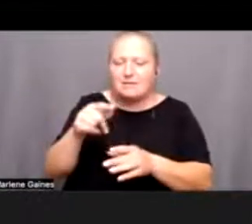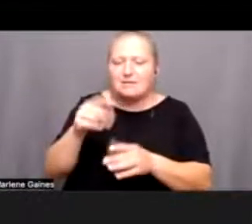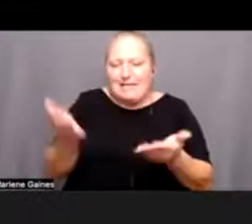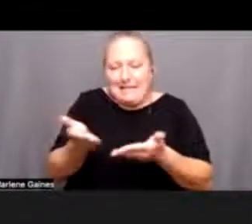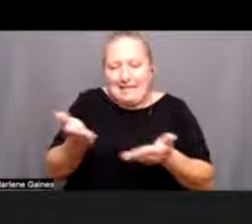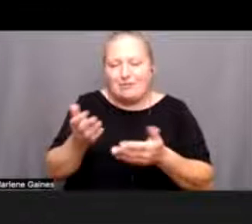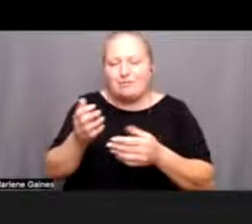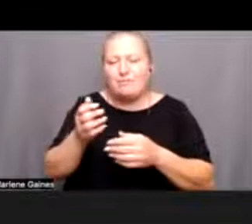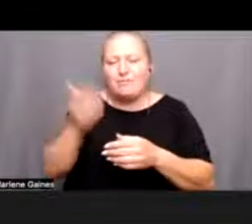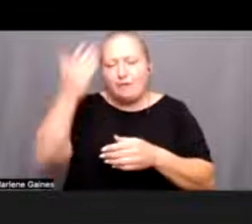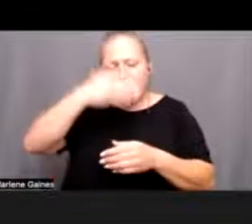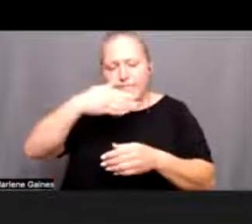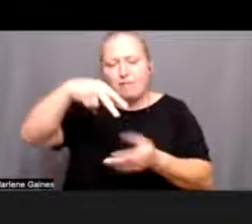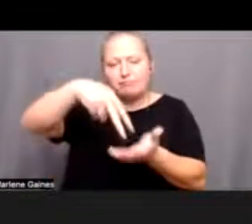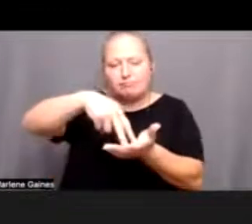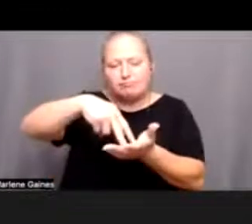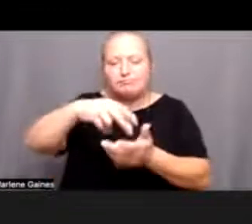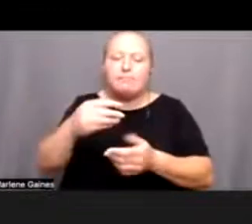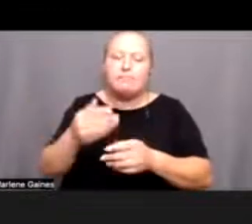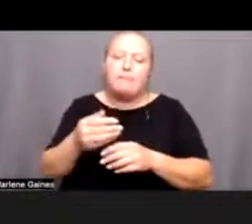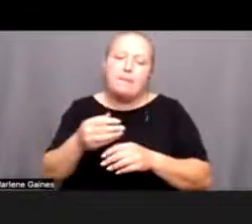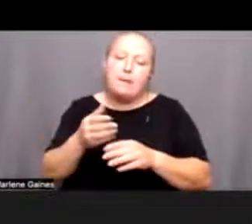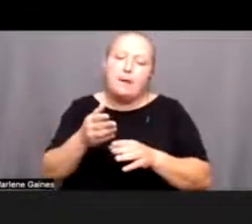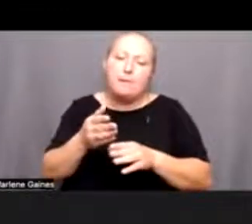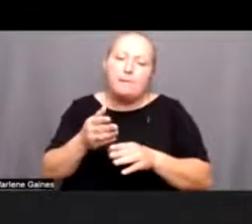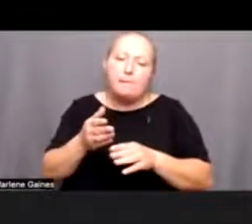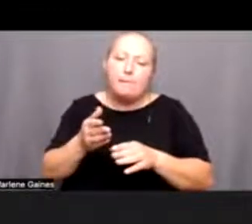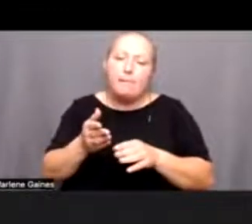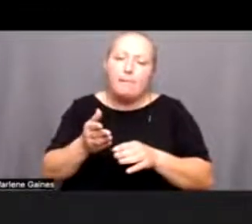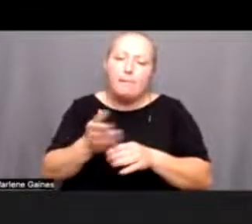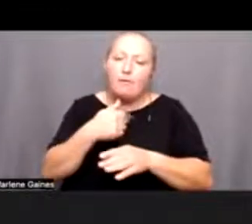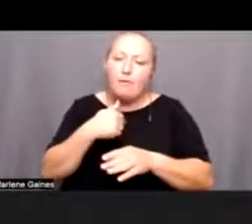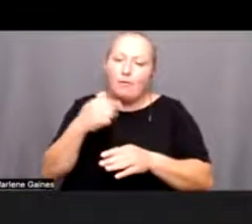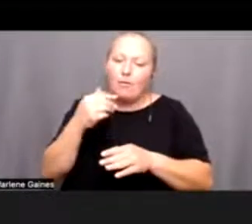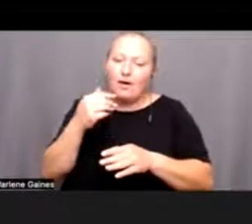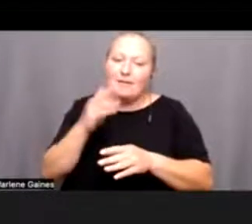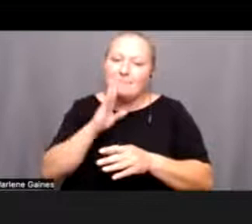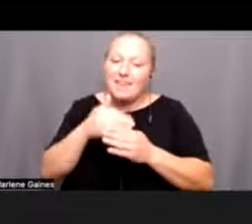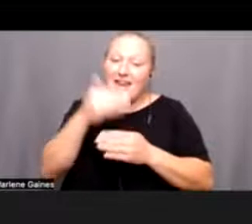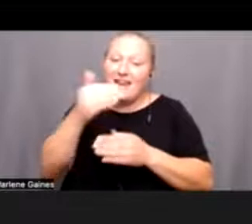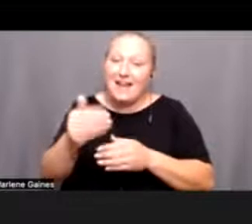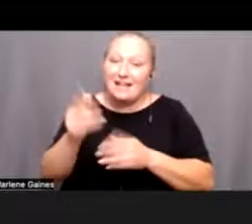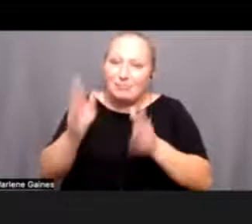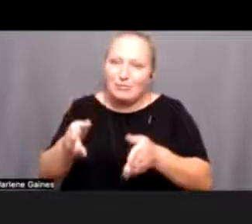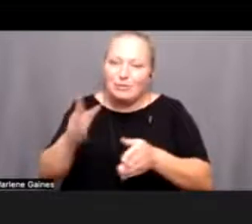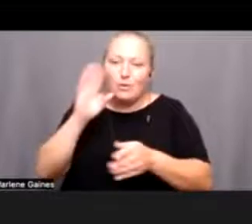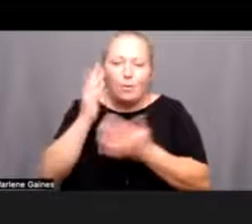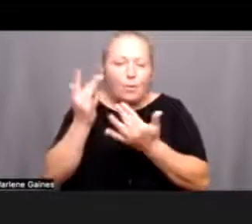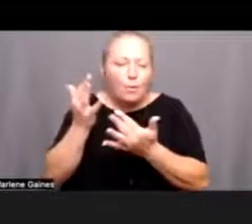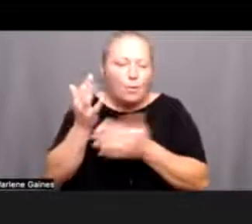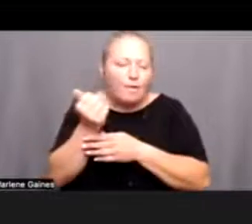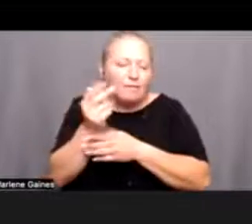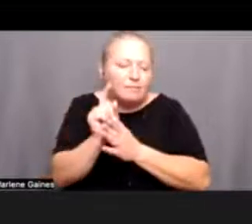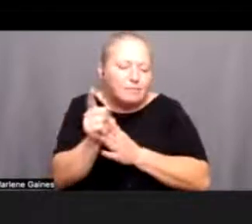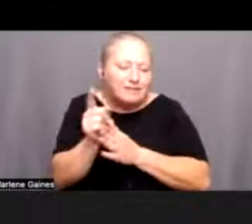here in front before we acknowledge the next individual. And the next individual is just going to wait just a couple